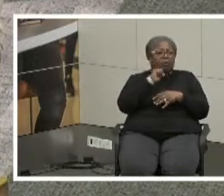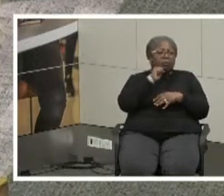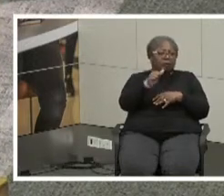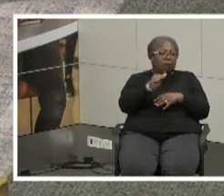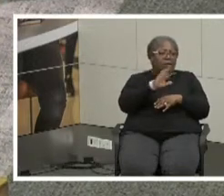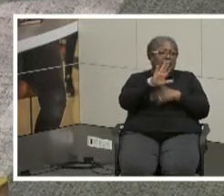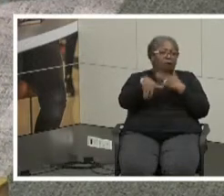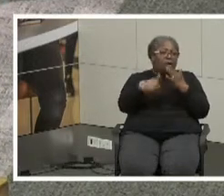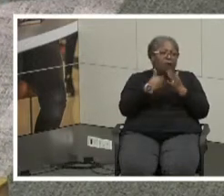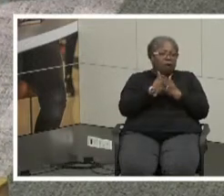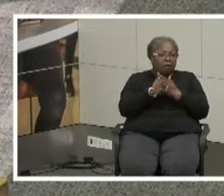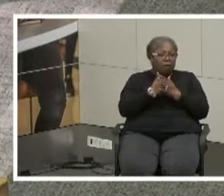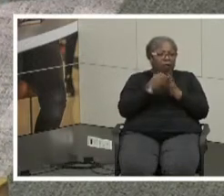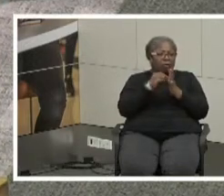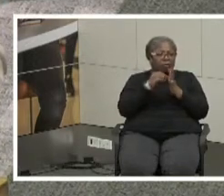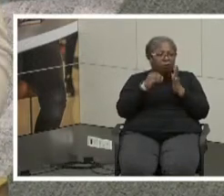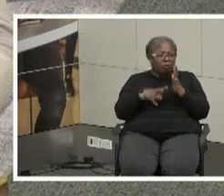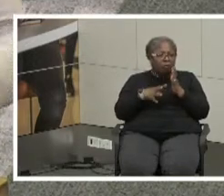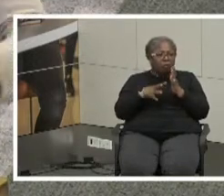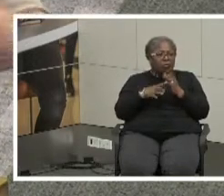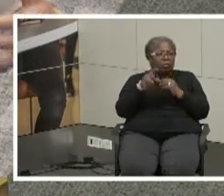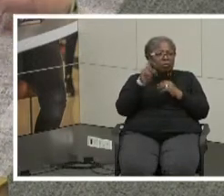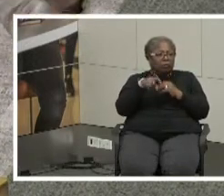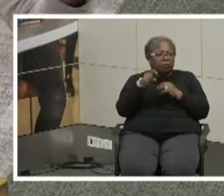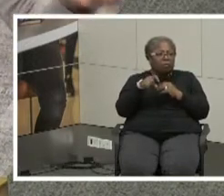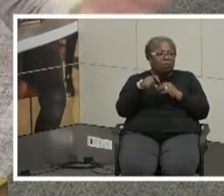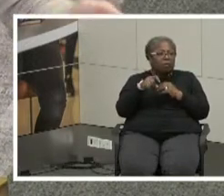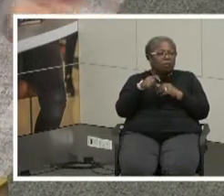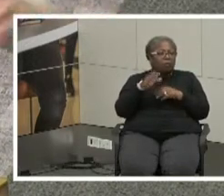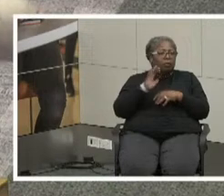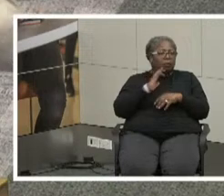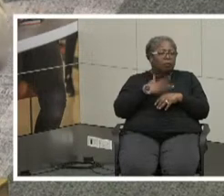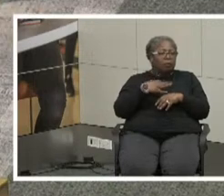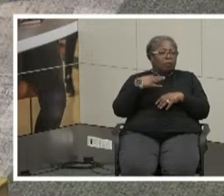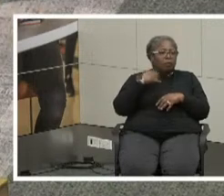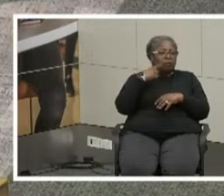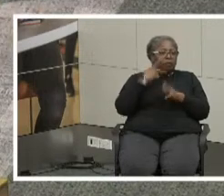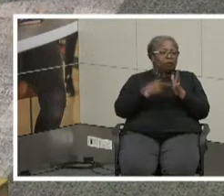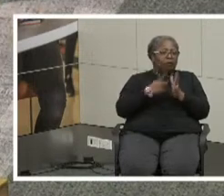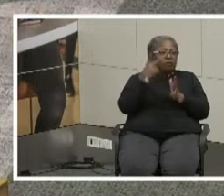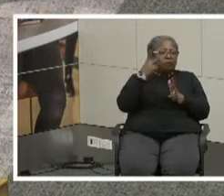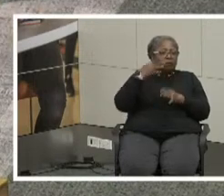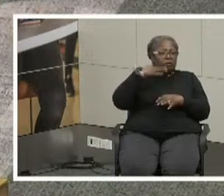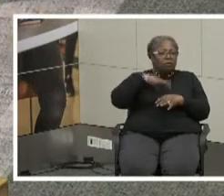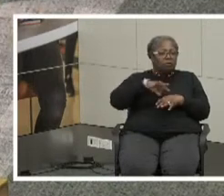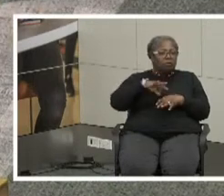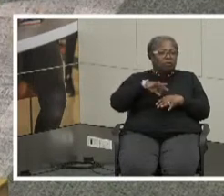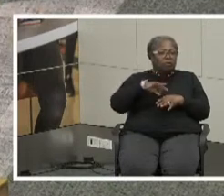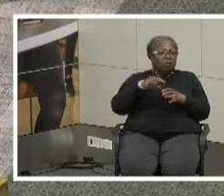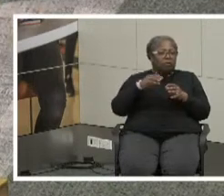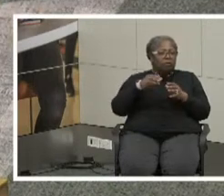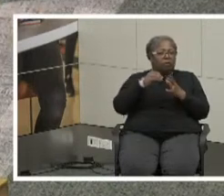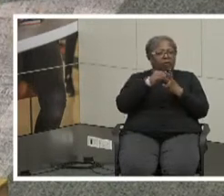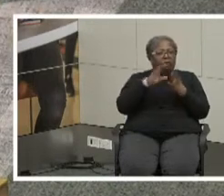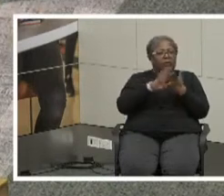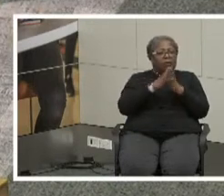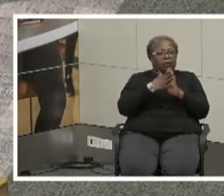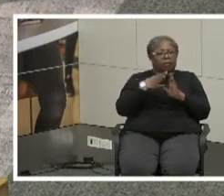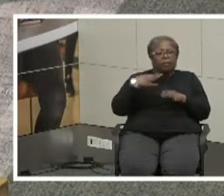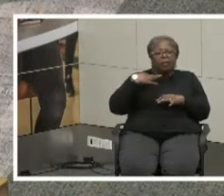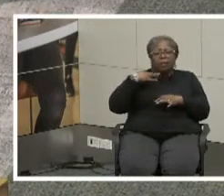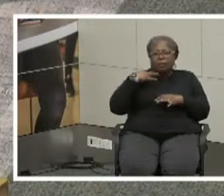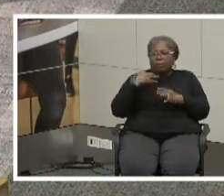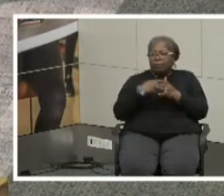all uh students necessarily are are eligible for dual credit but this is one way in which more students can become